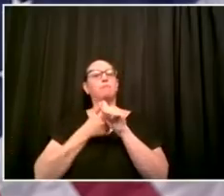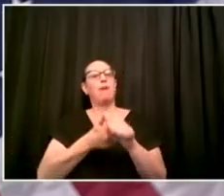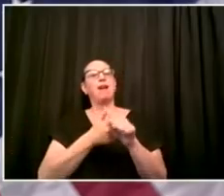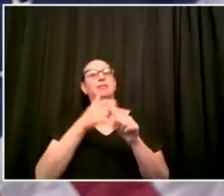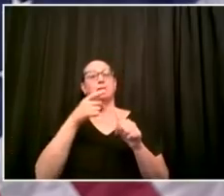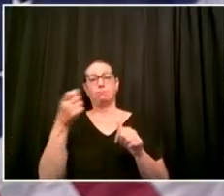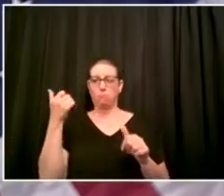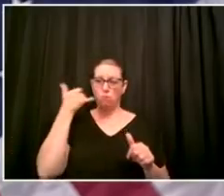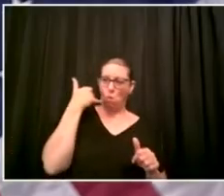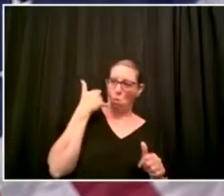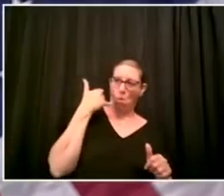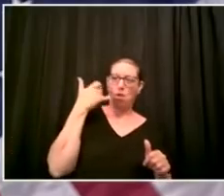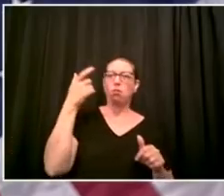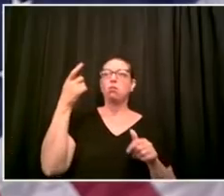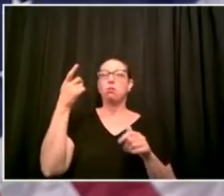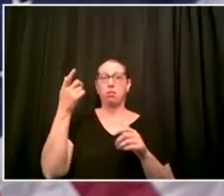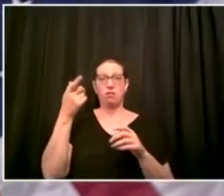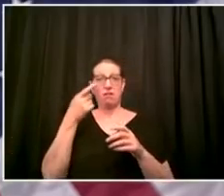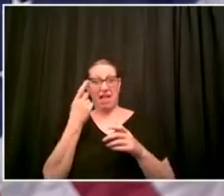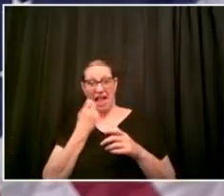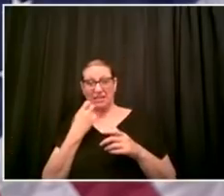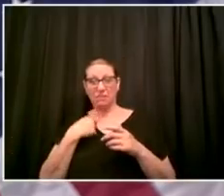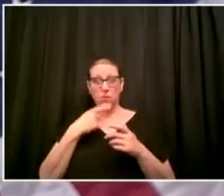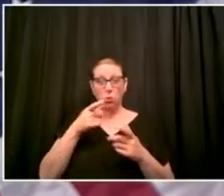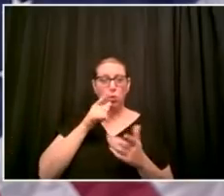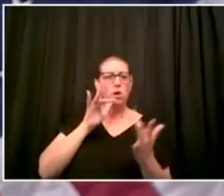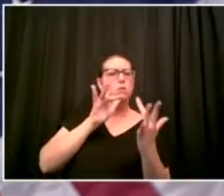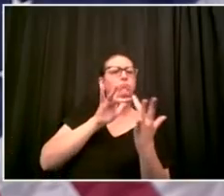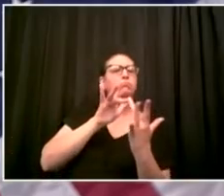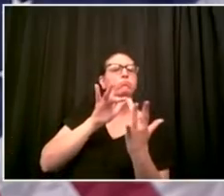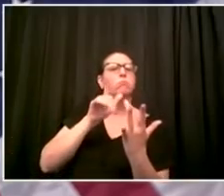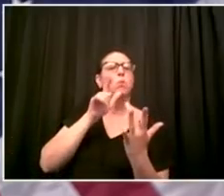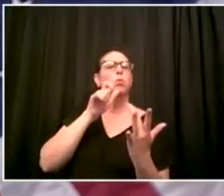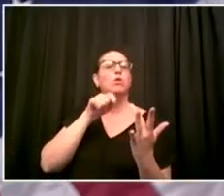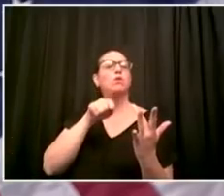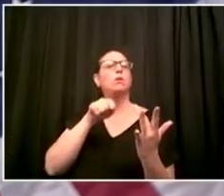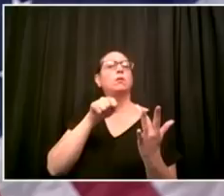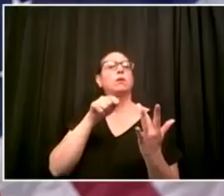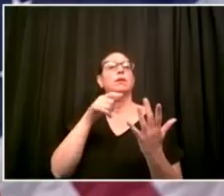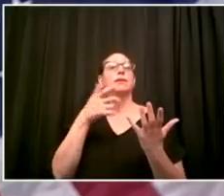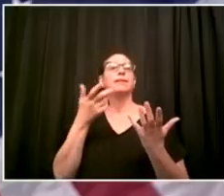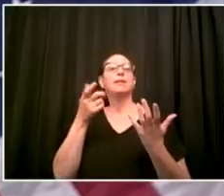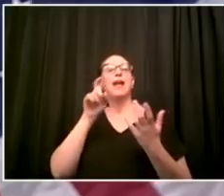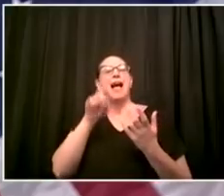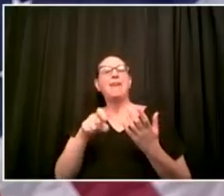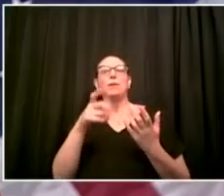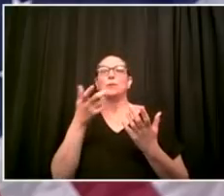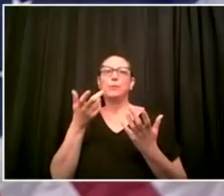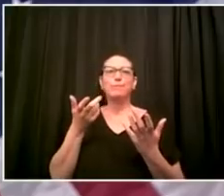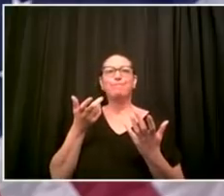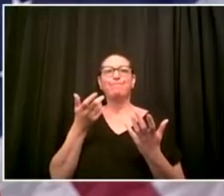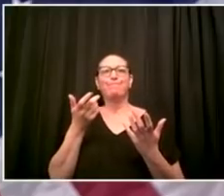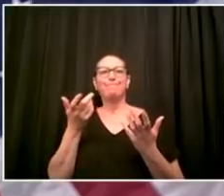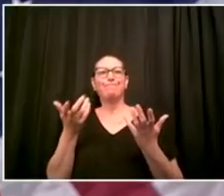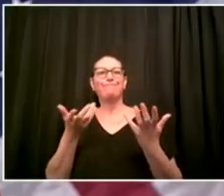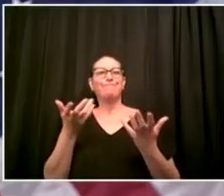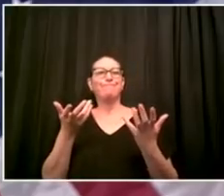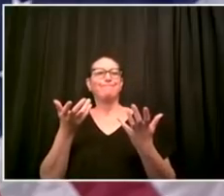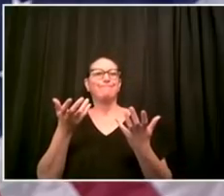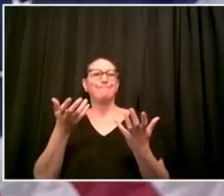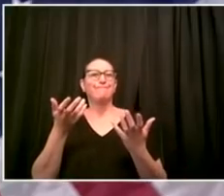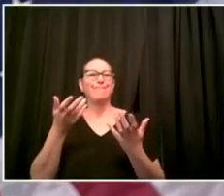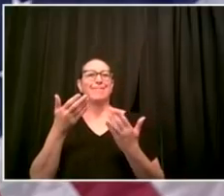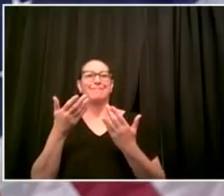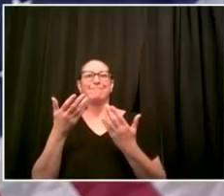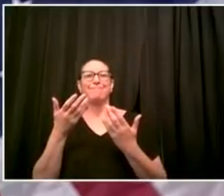who have you been in contact with? It's going to be the realistic options of who are people you knew you were in contact with and you